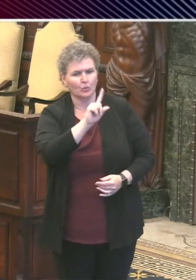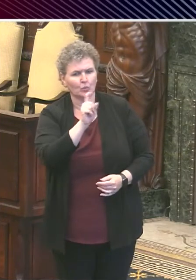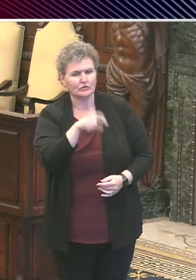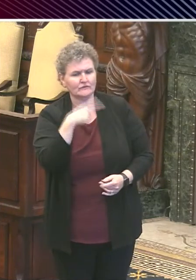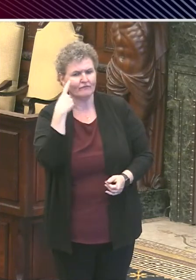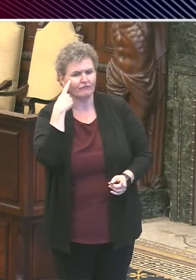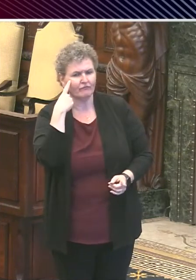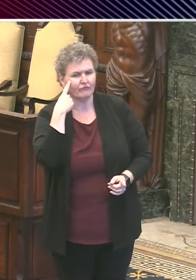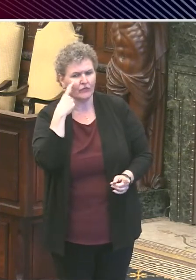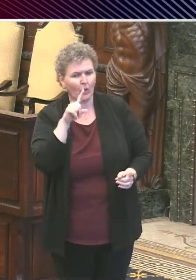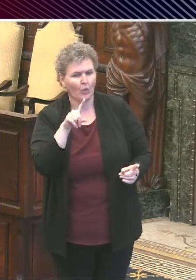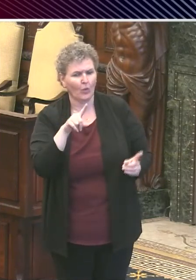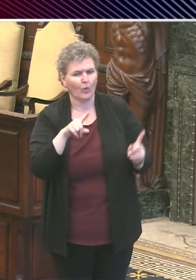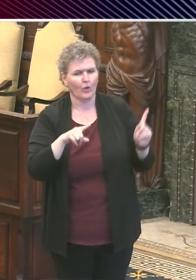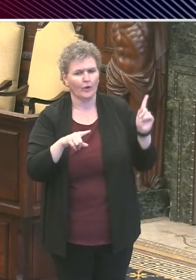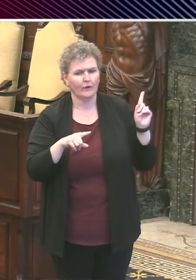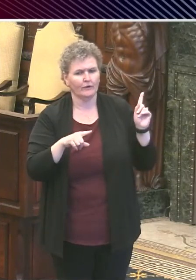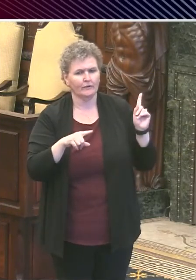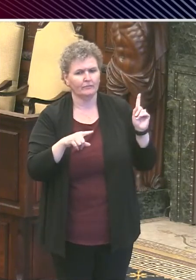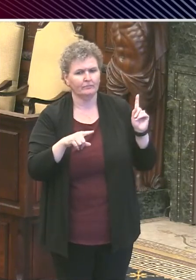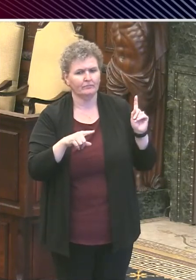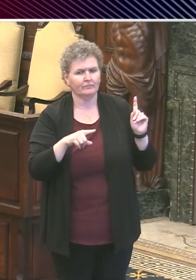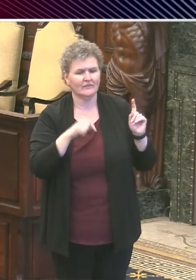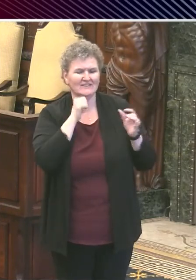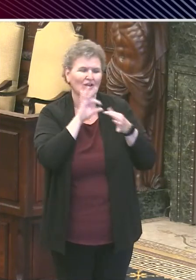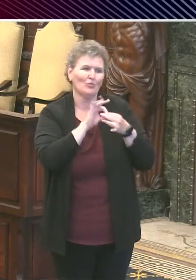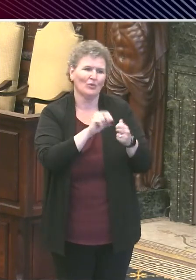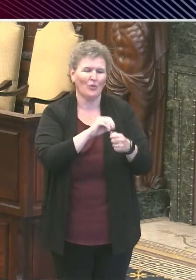Mike, if I can ask one that's non-coronavirus related.